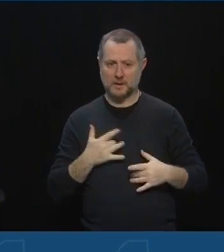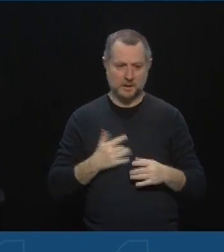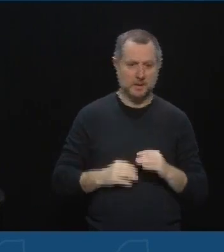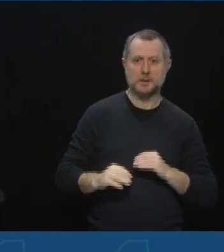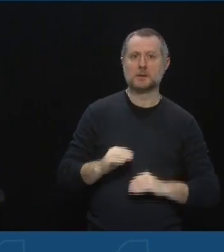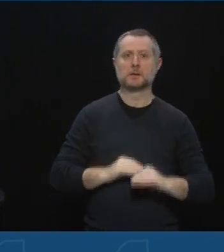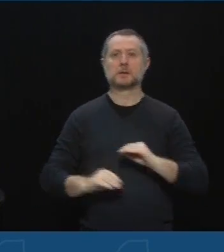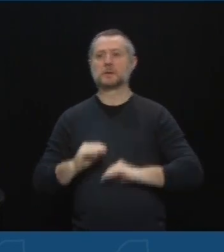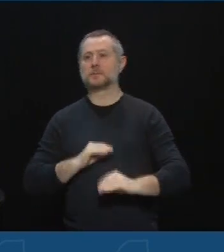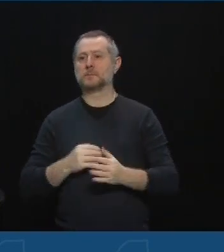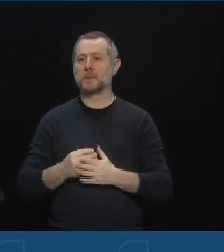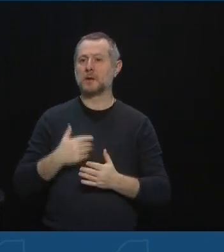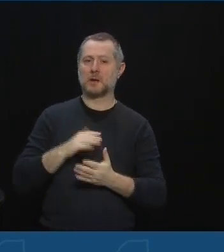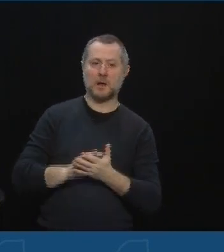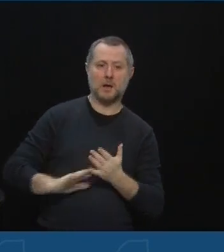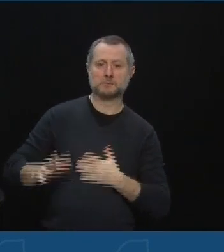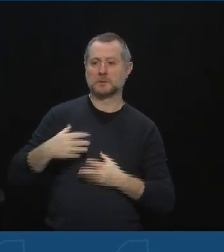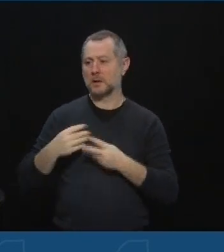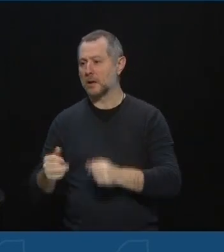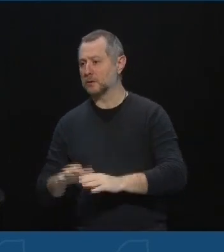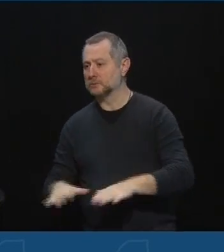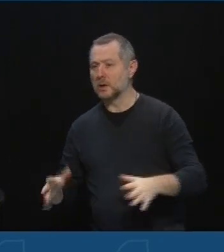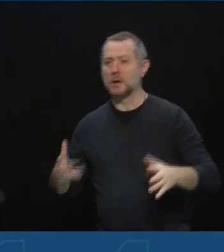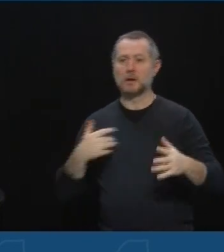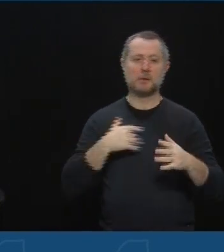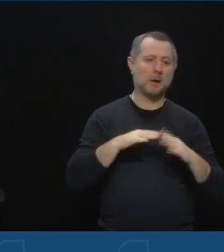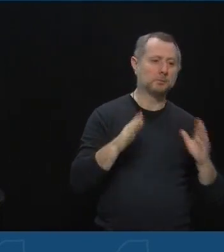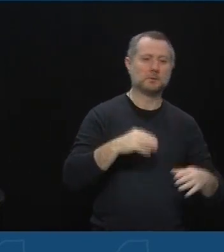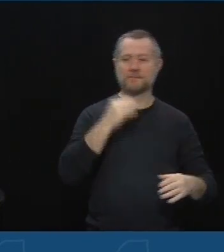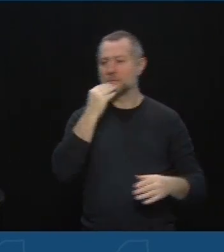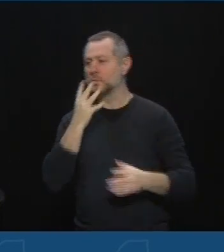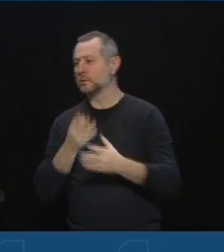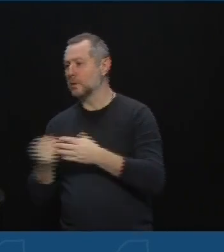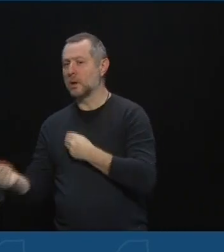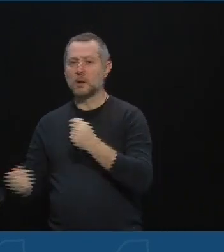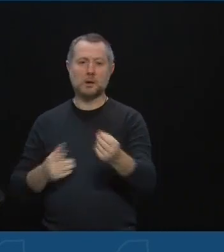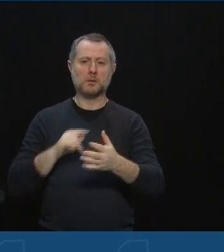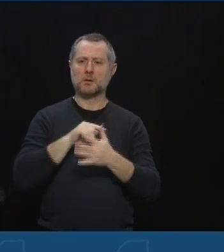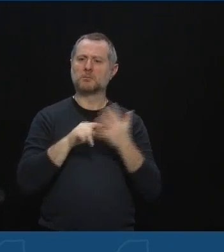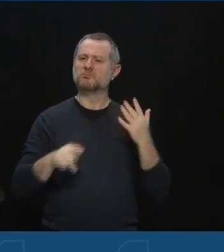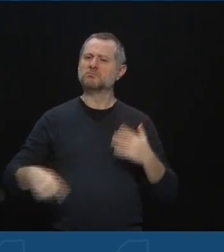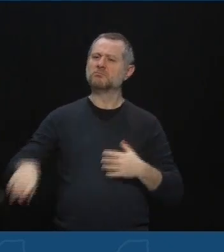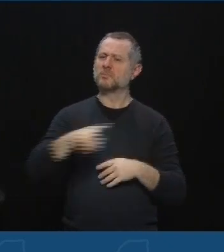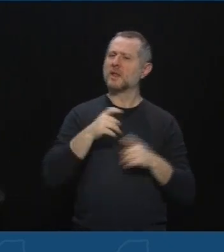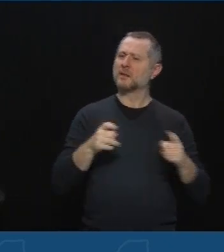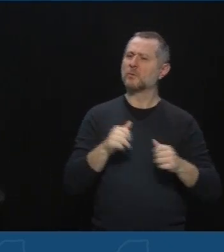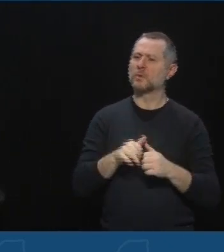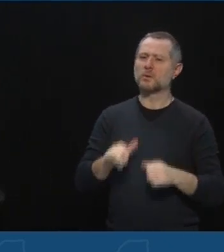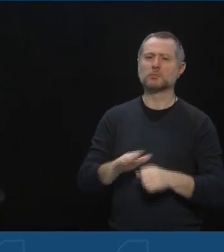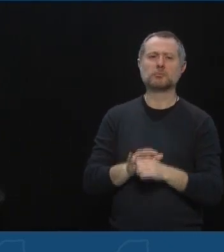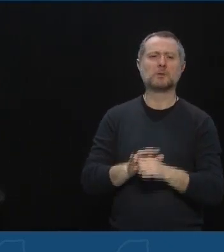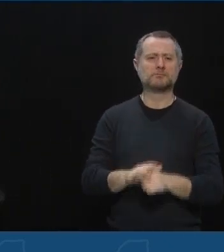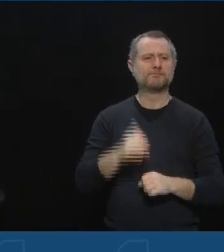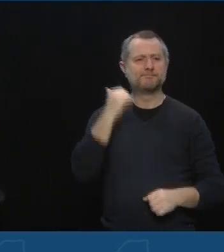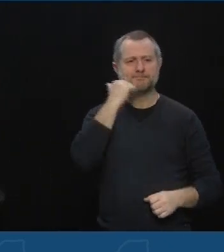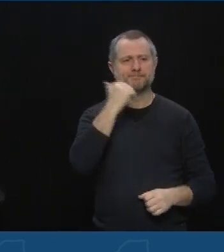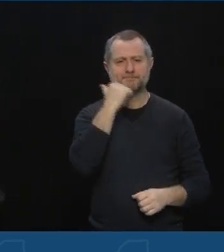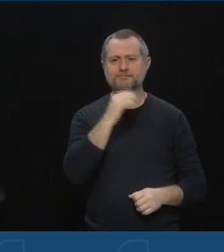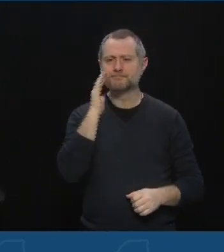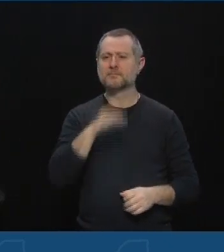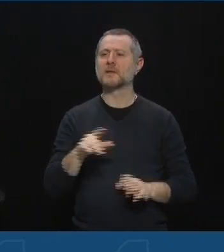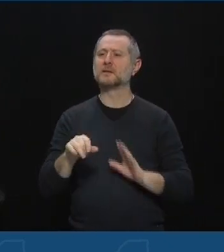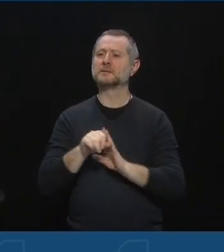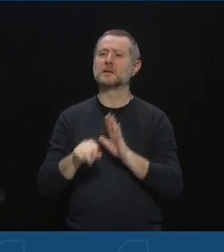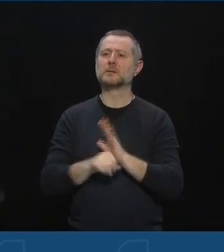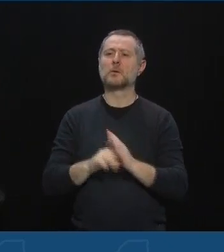but two college educations at the same time? These are the stresses that everyday New Yorkers deal with, and the state has a responsibility to be in tune with that